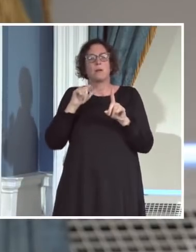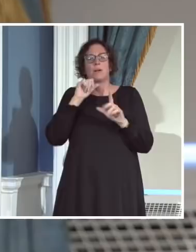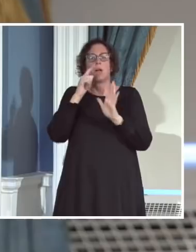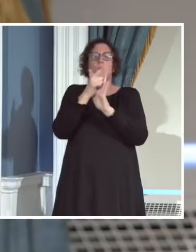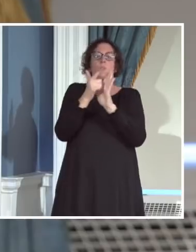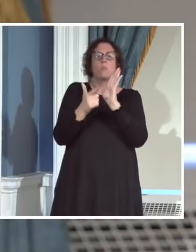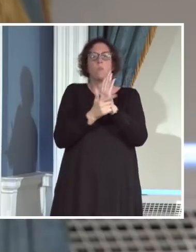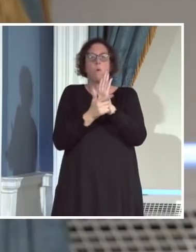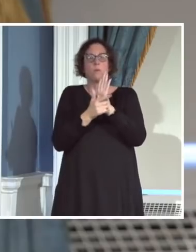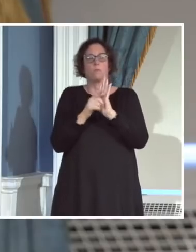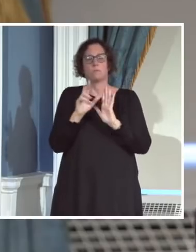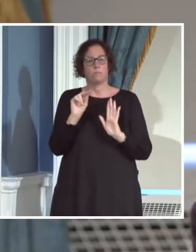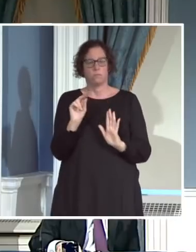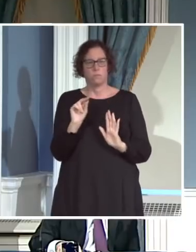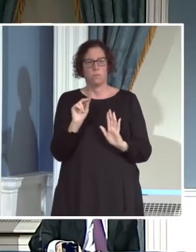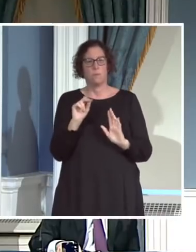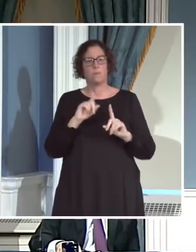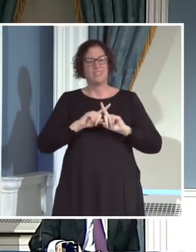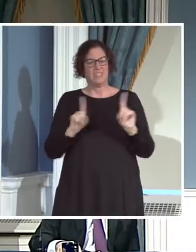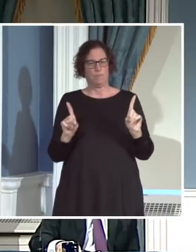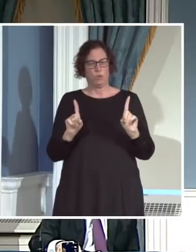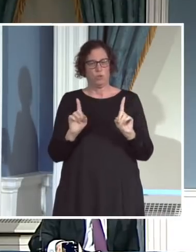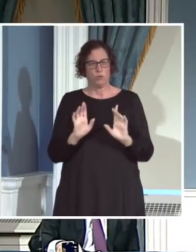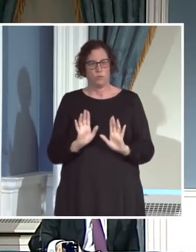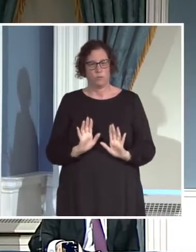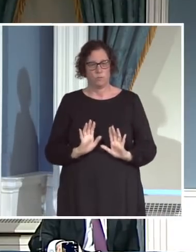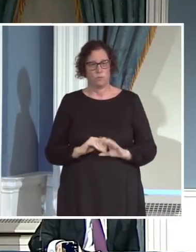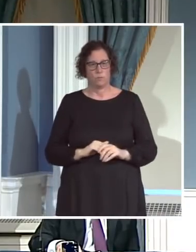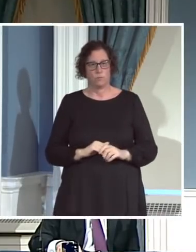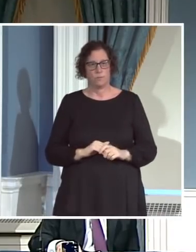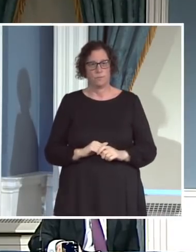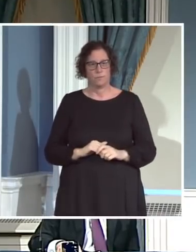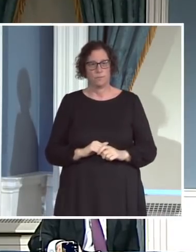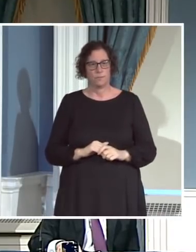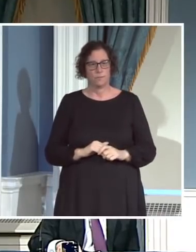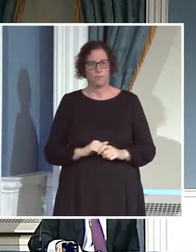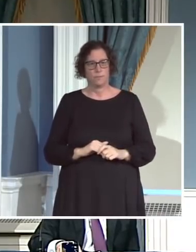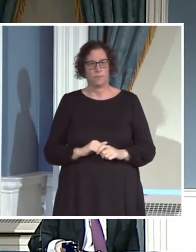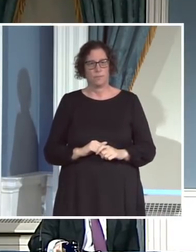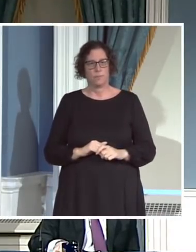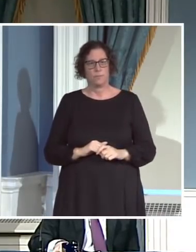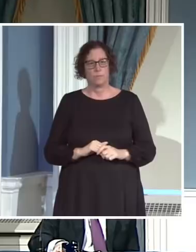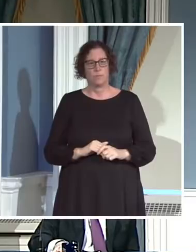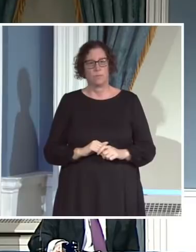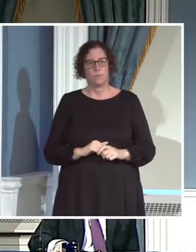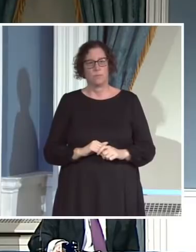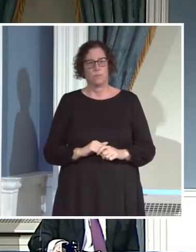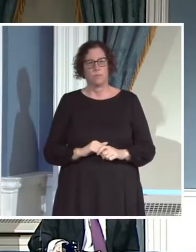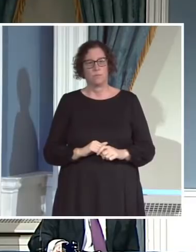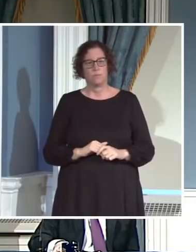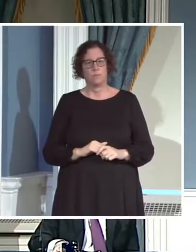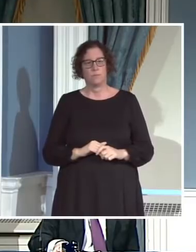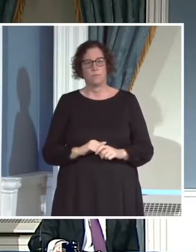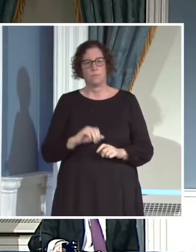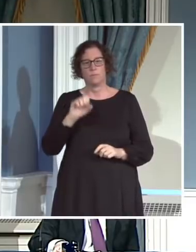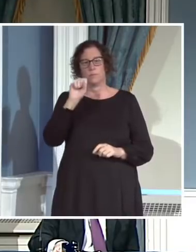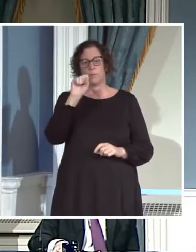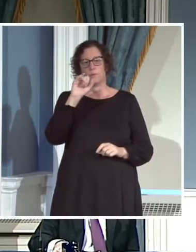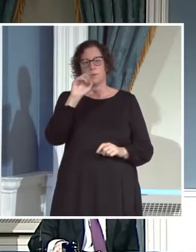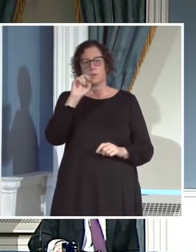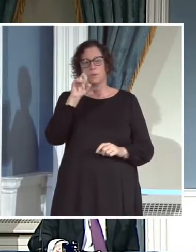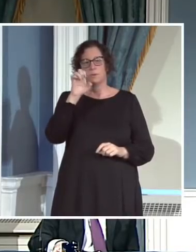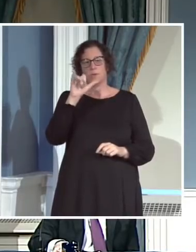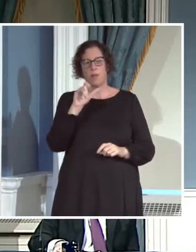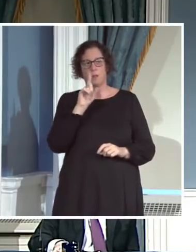we are governed. Go ahead. Sydney from the Advance is up next. Sydney? Hey there, Mr. Mayor.